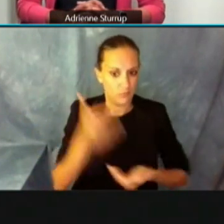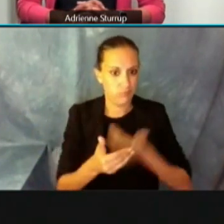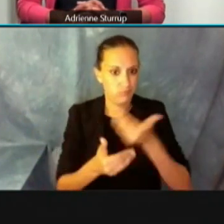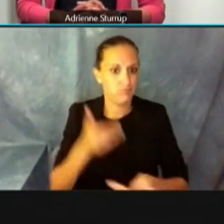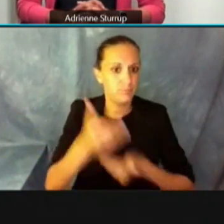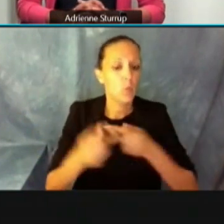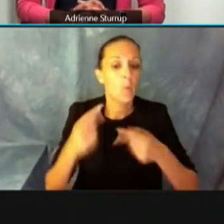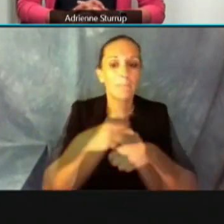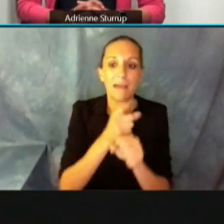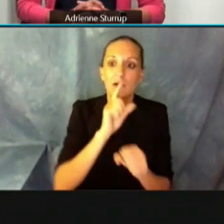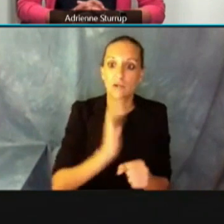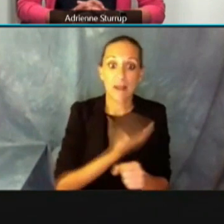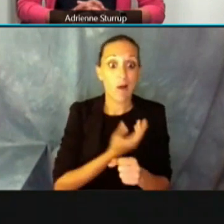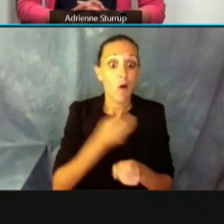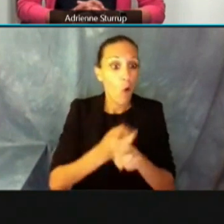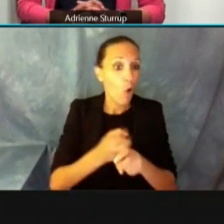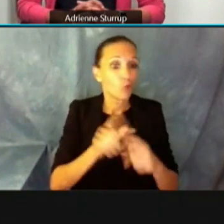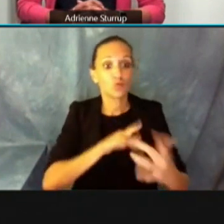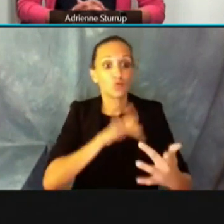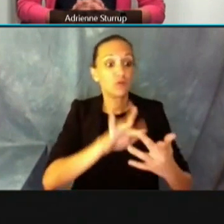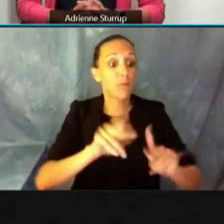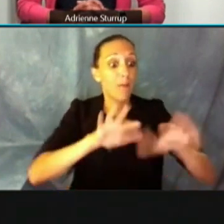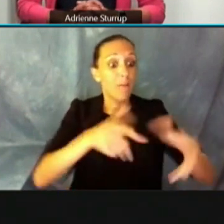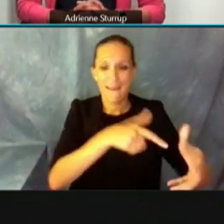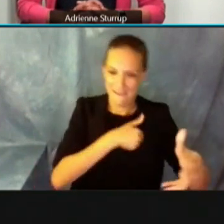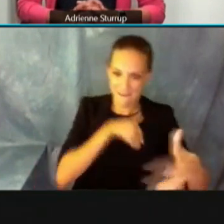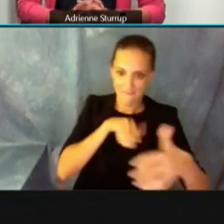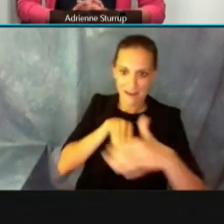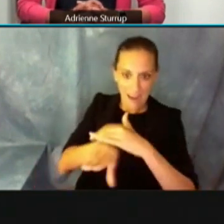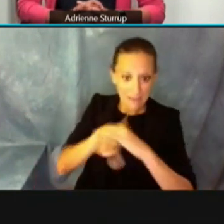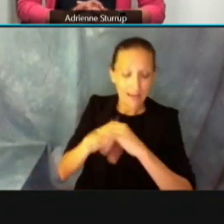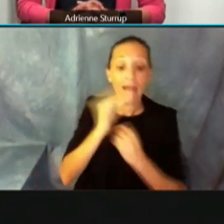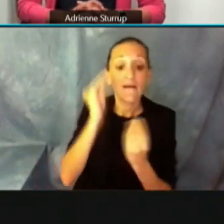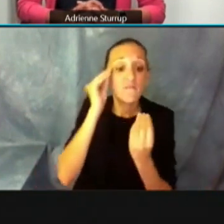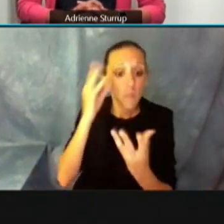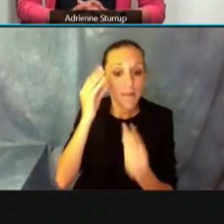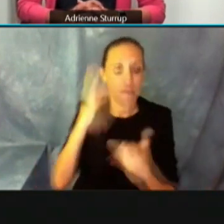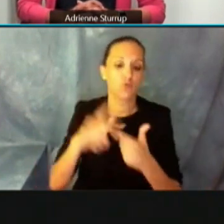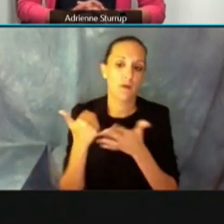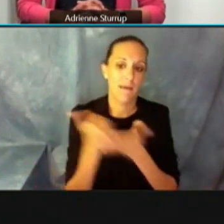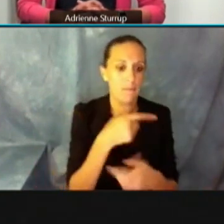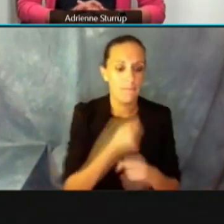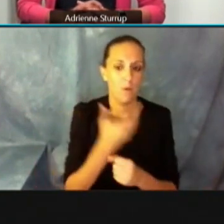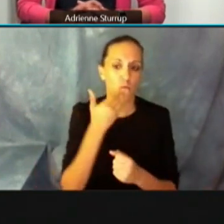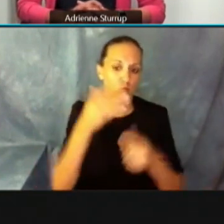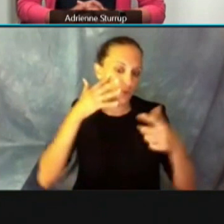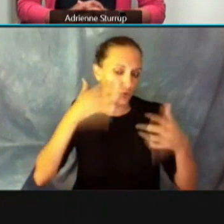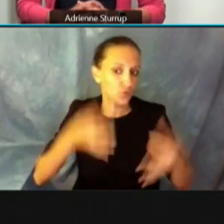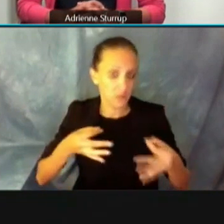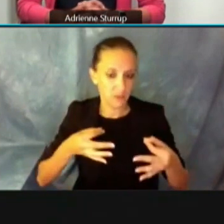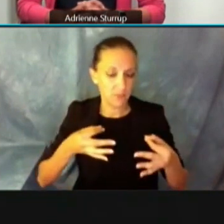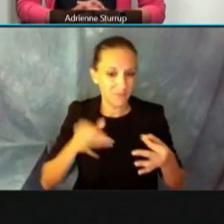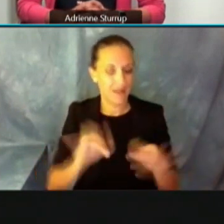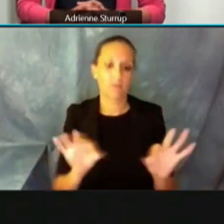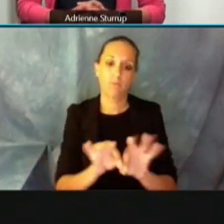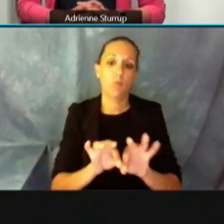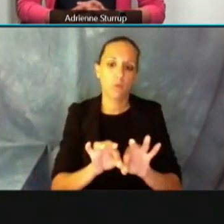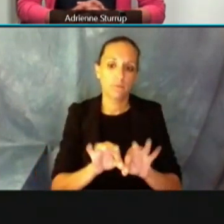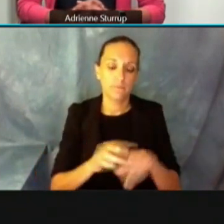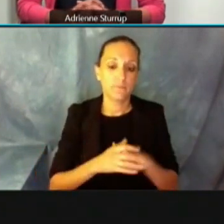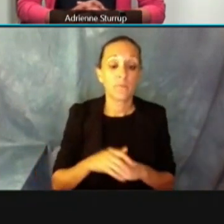our hard-to-reach populations have access and information to help them make good choices will be key.